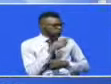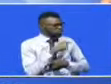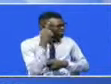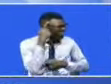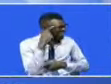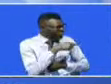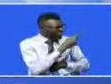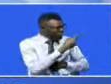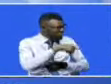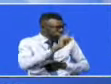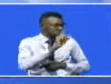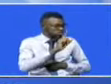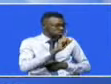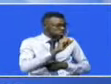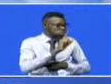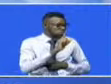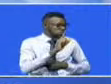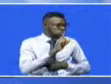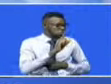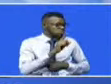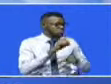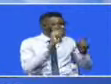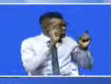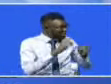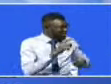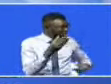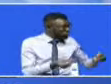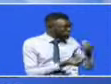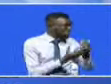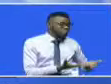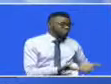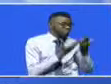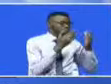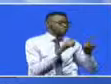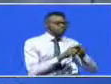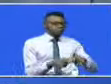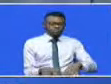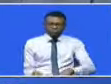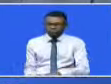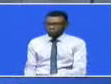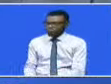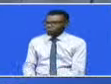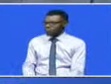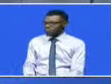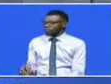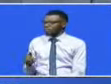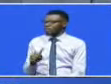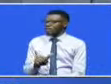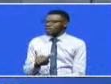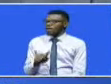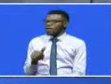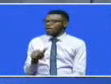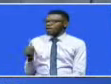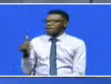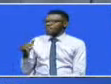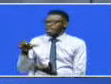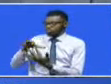happens? The reason notwithstanding that we need to spur the economy. Well, they have no option. They had no